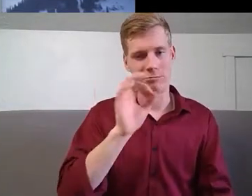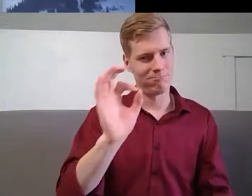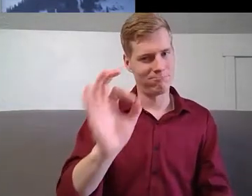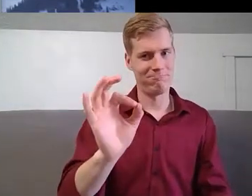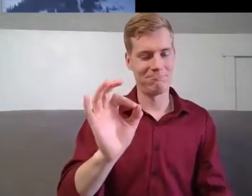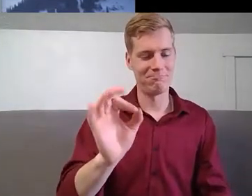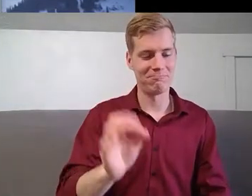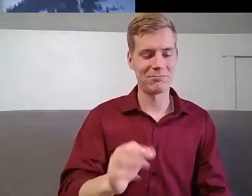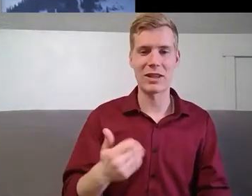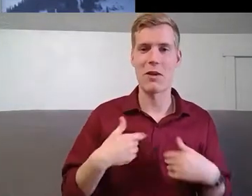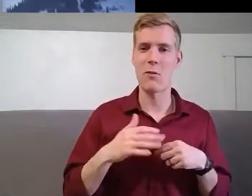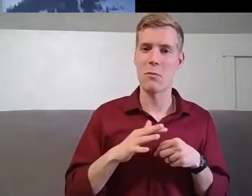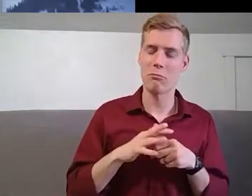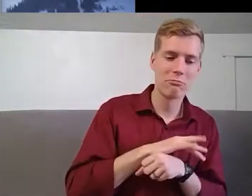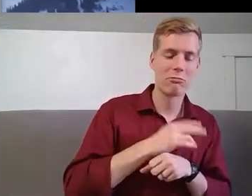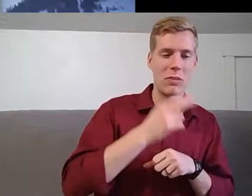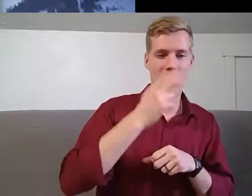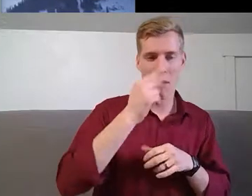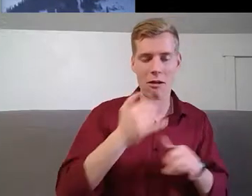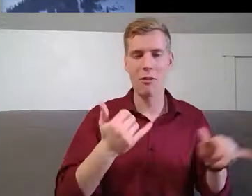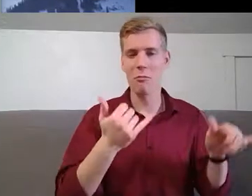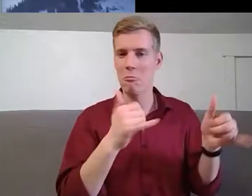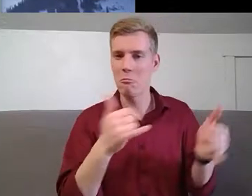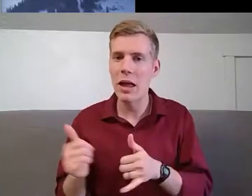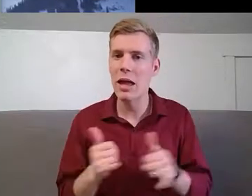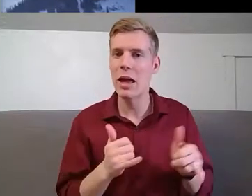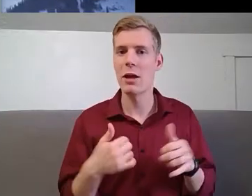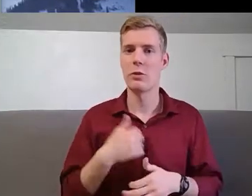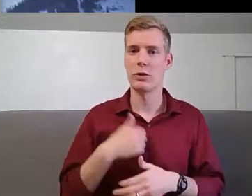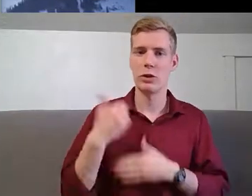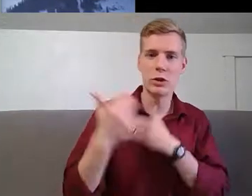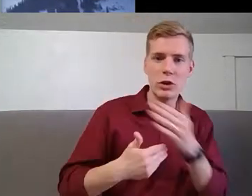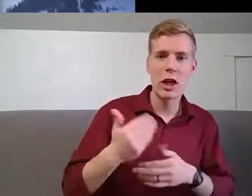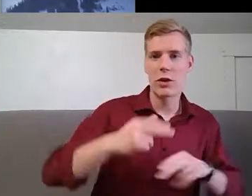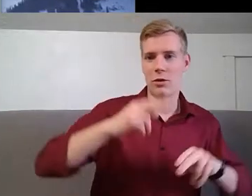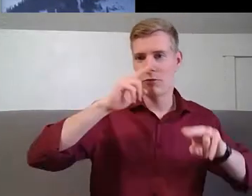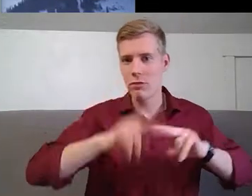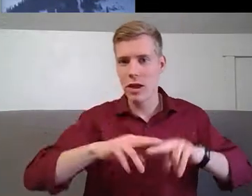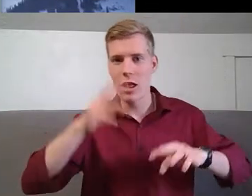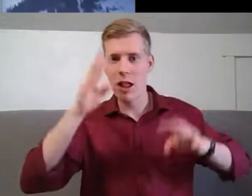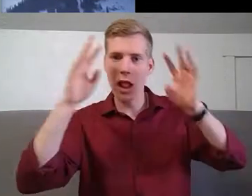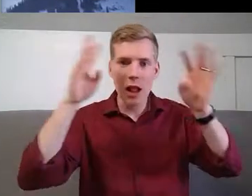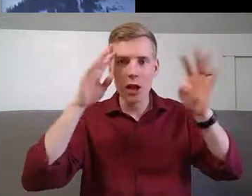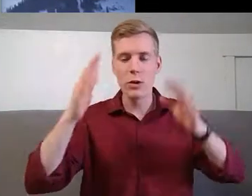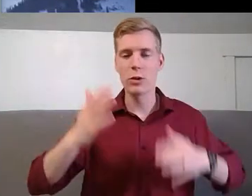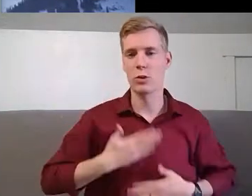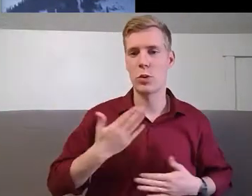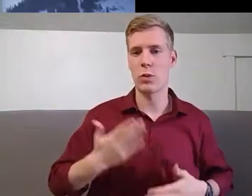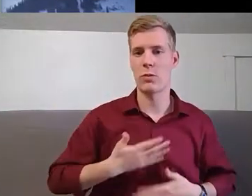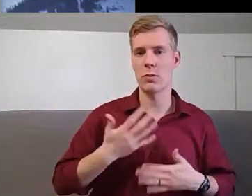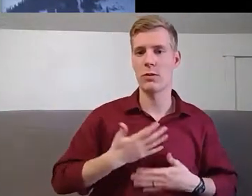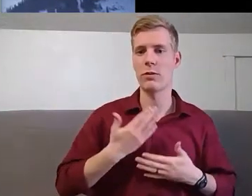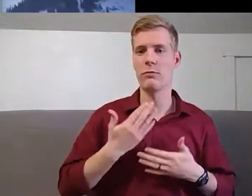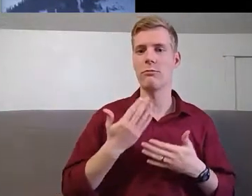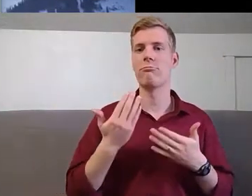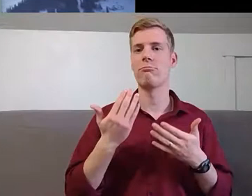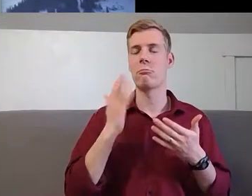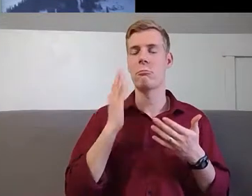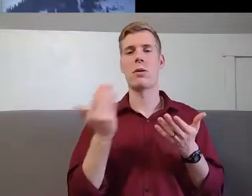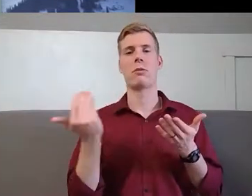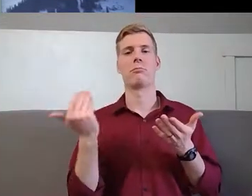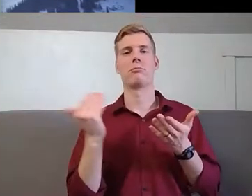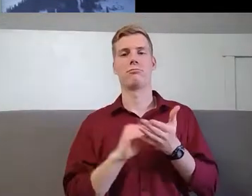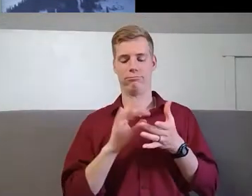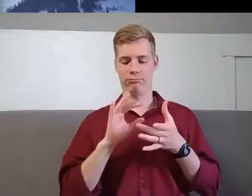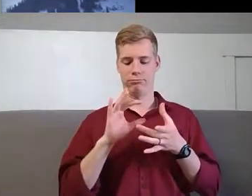with abundance, sense of humor, playfulness, being generous, spontaneous, creative, joyful, and reconnects us